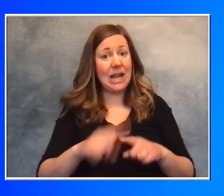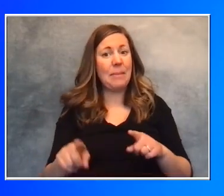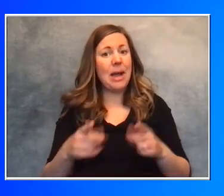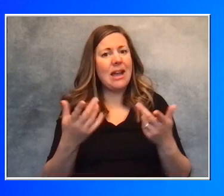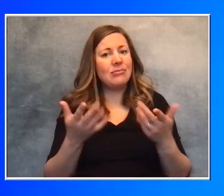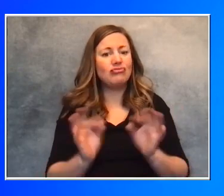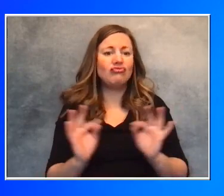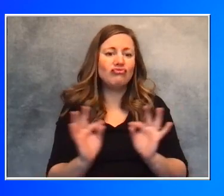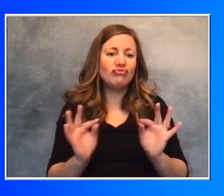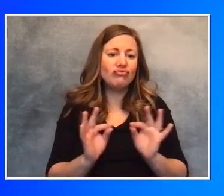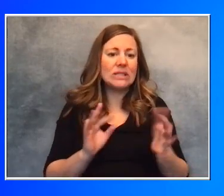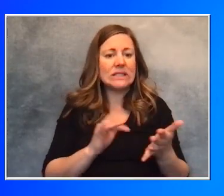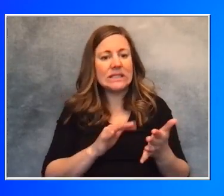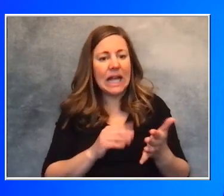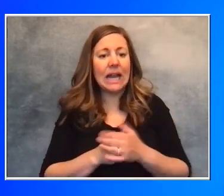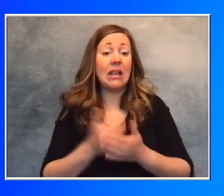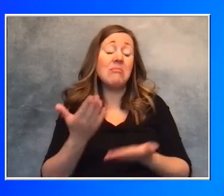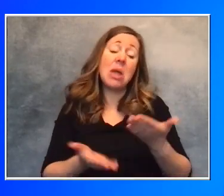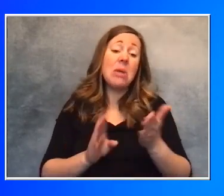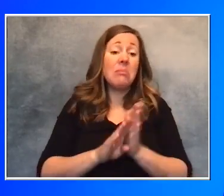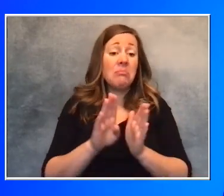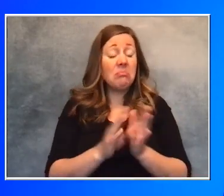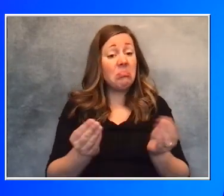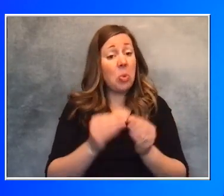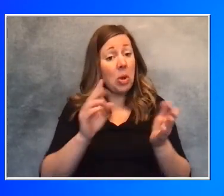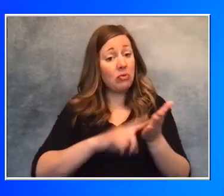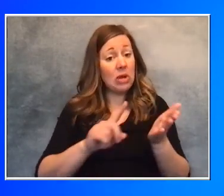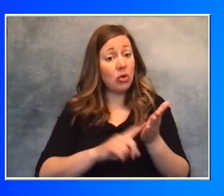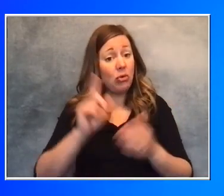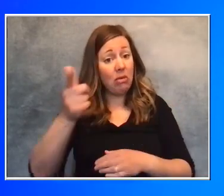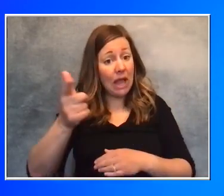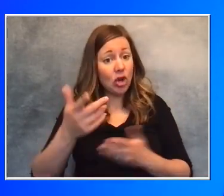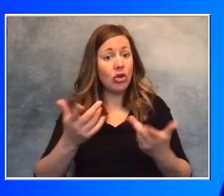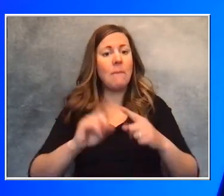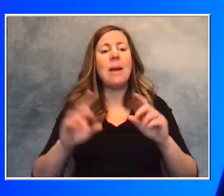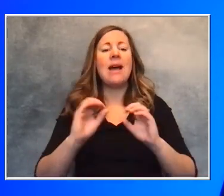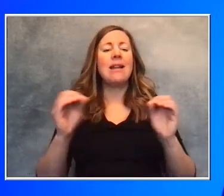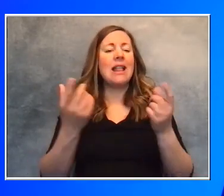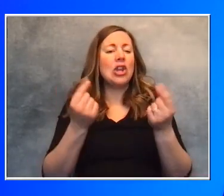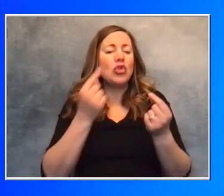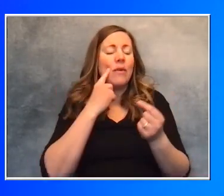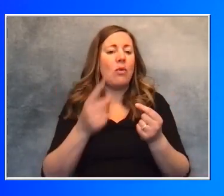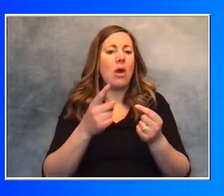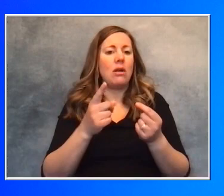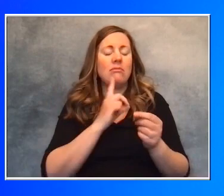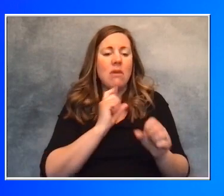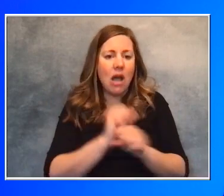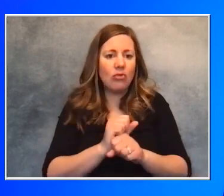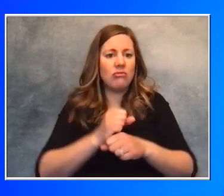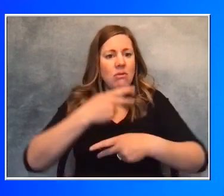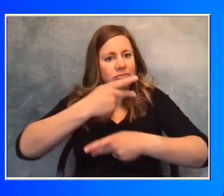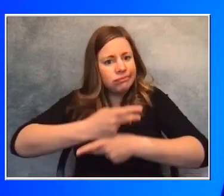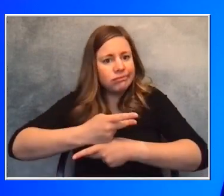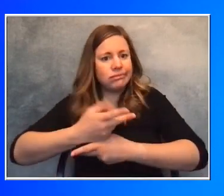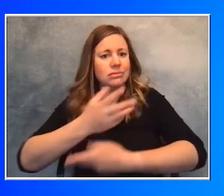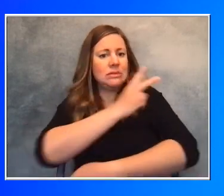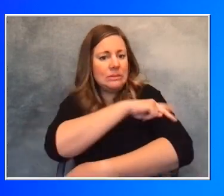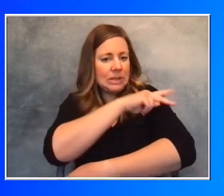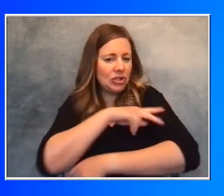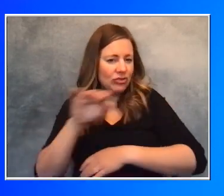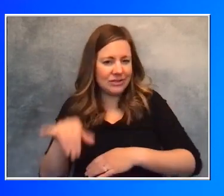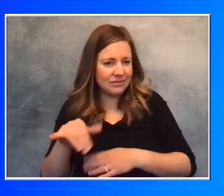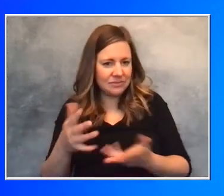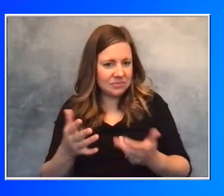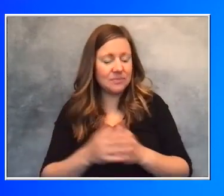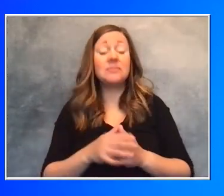could form the basis for further research, but certainly nothing that we would do for clinical care. And that is the importance of the RECOVER project, is that we have seen a